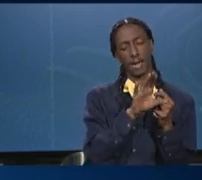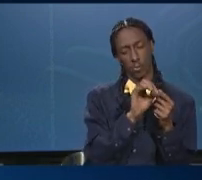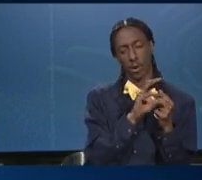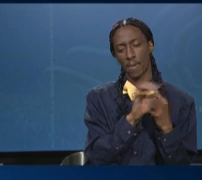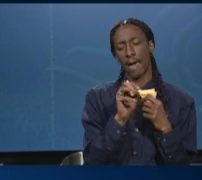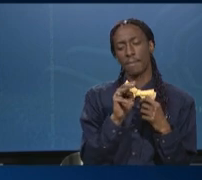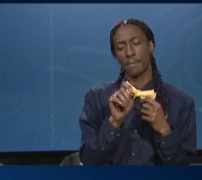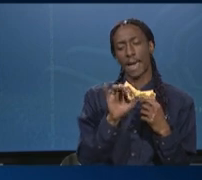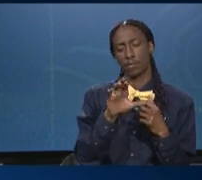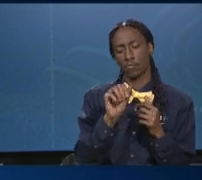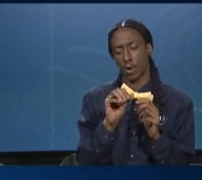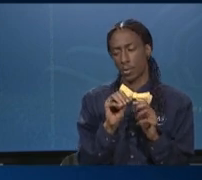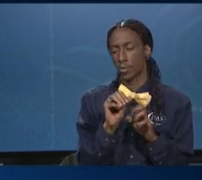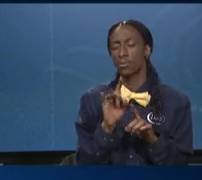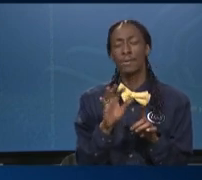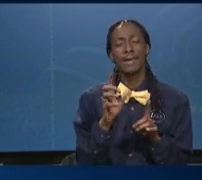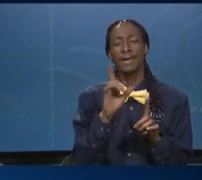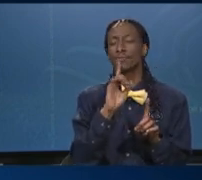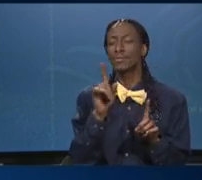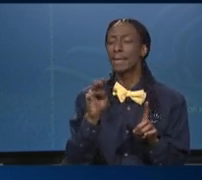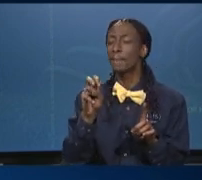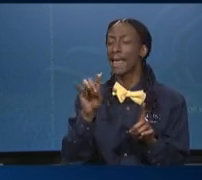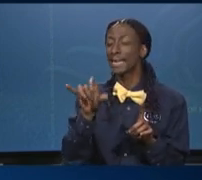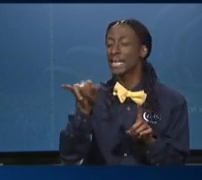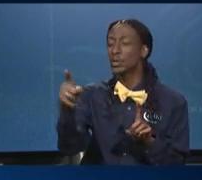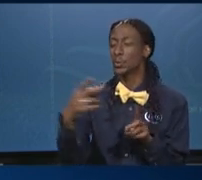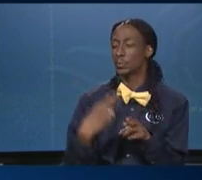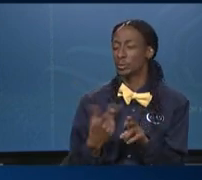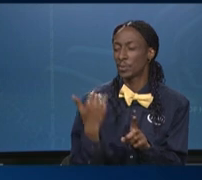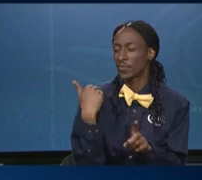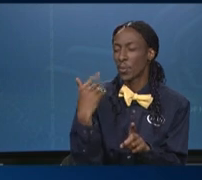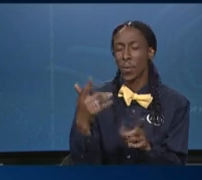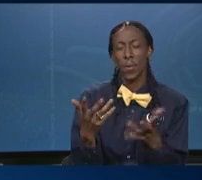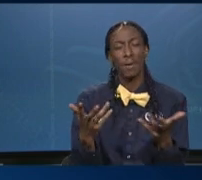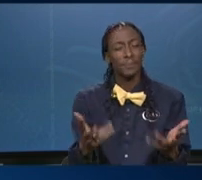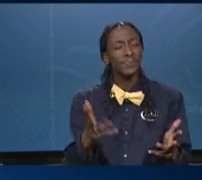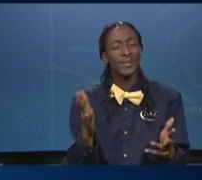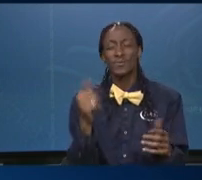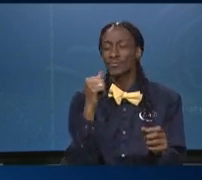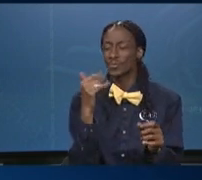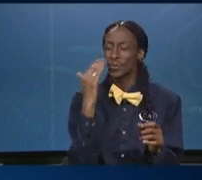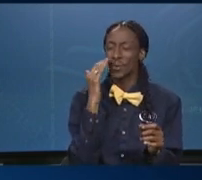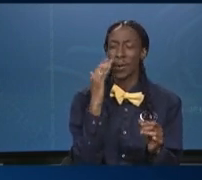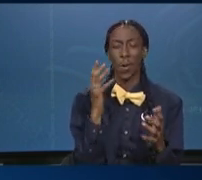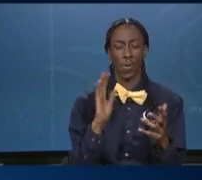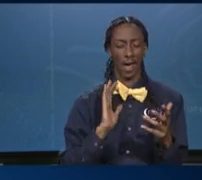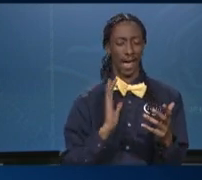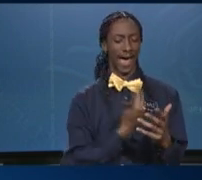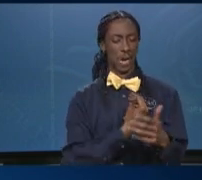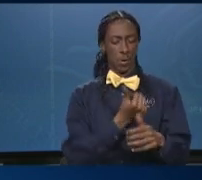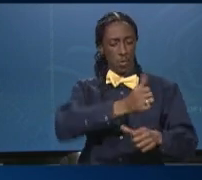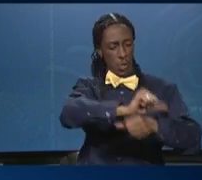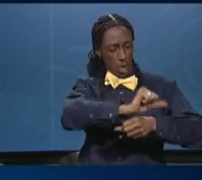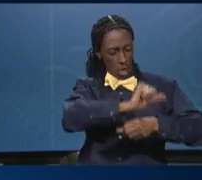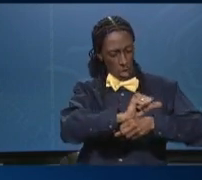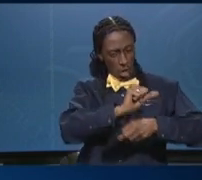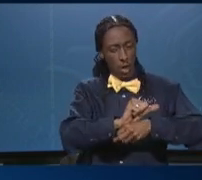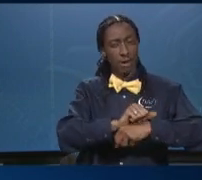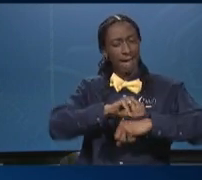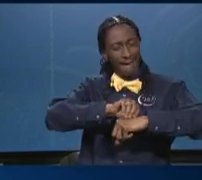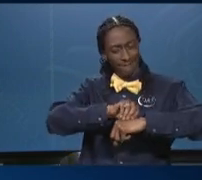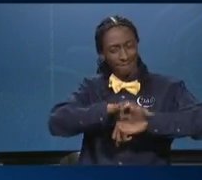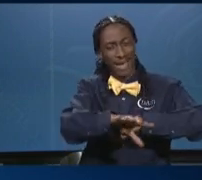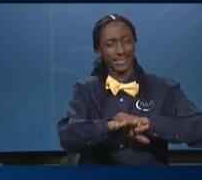many ways. It comes back to what you said, Melanie. So many ways how the work that we do impact the lives of